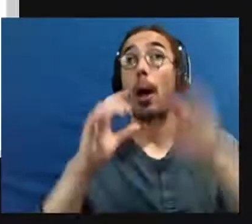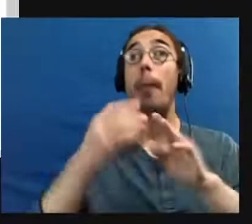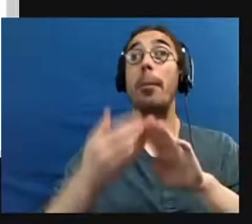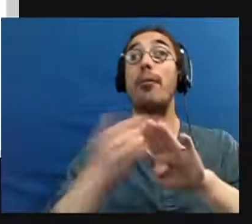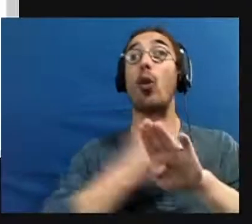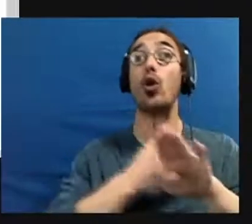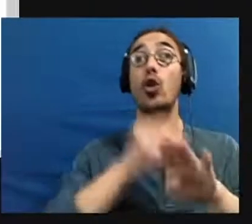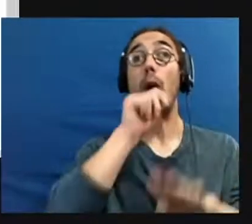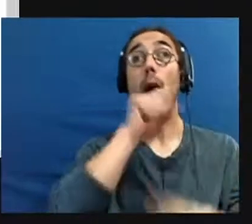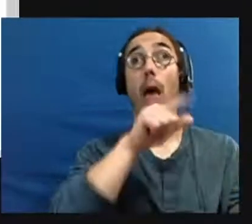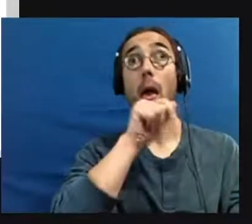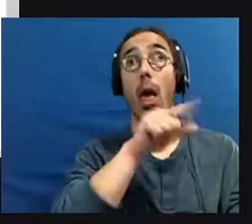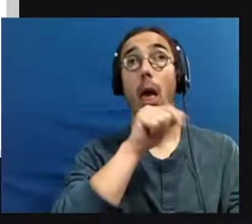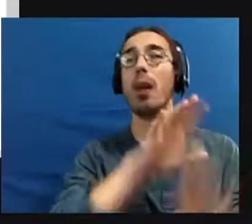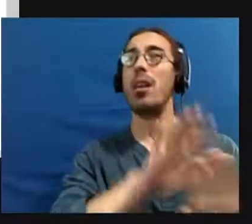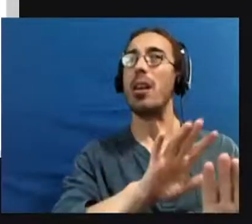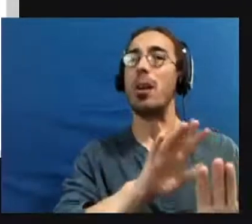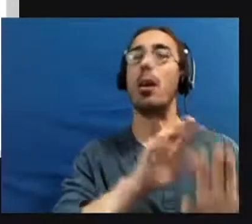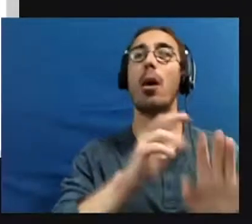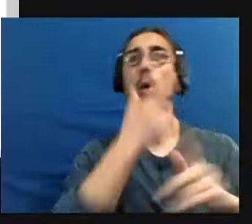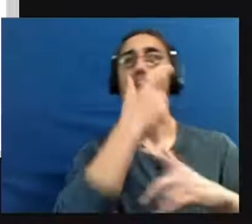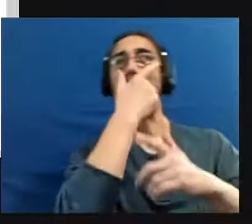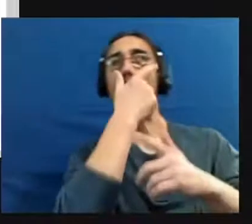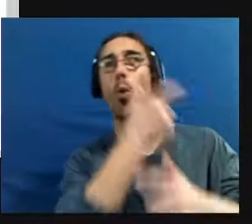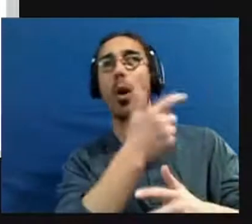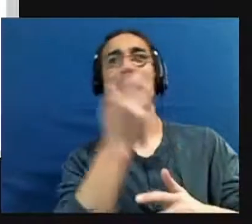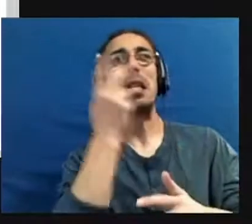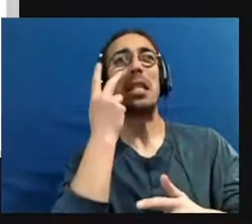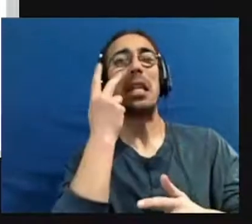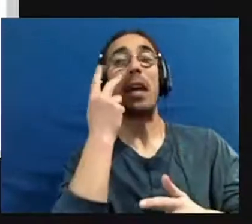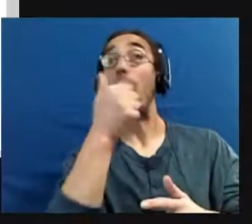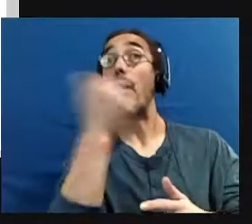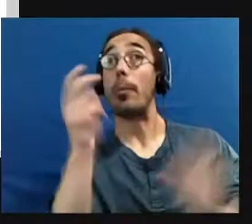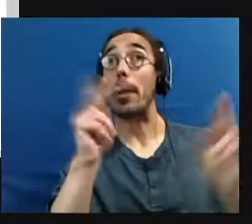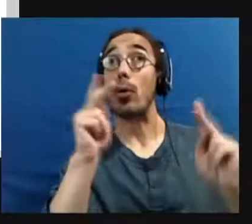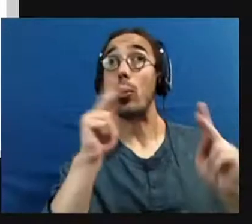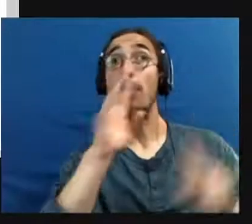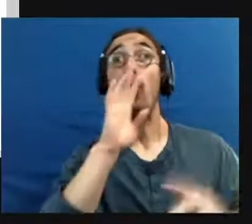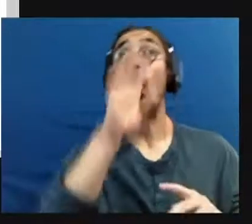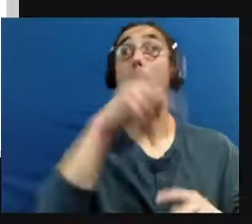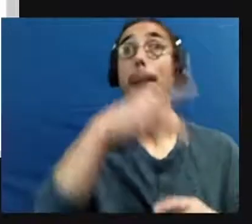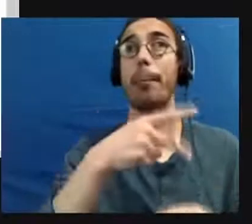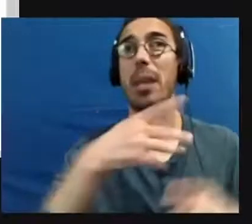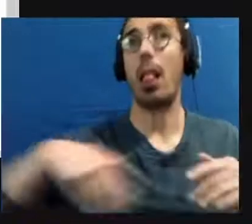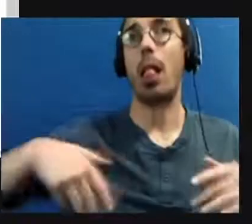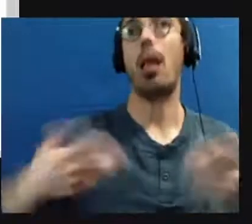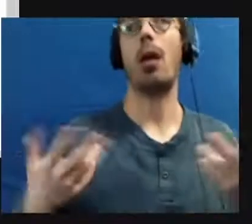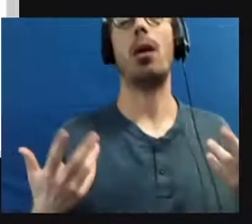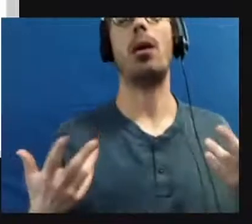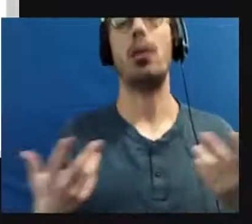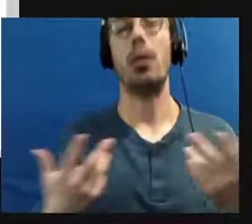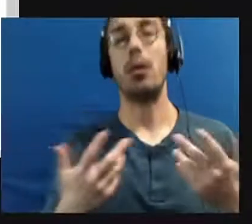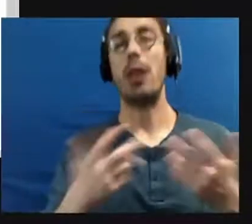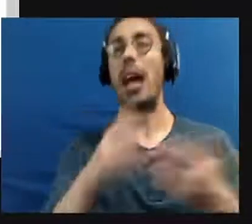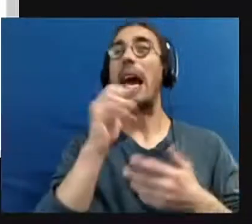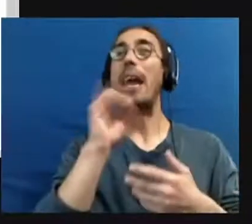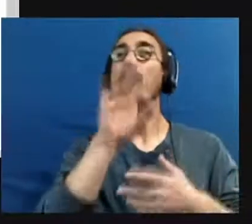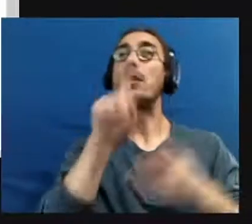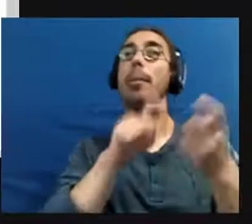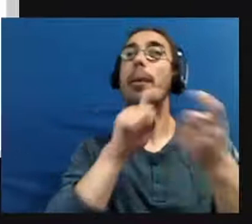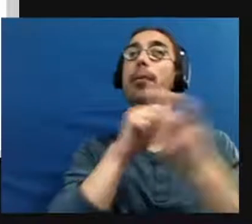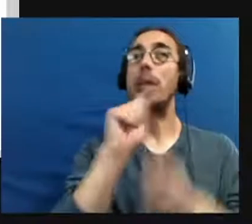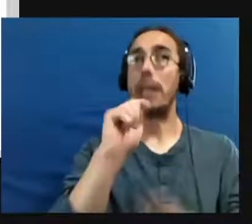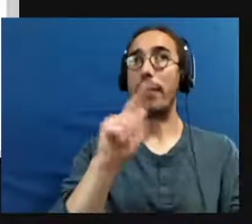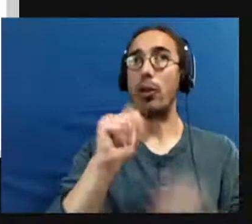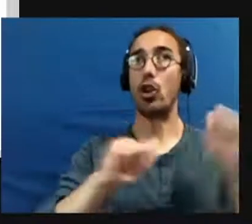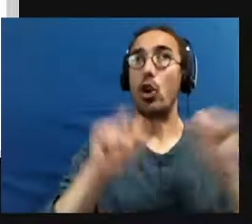seen, first see if anyone else has already spoken up about it. Is a specific TV show connected